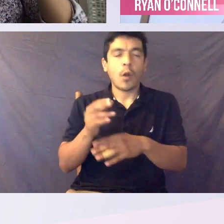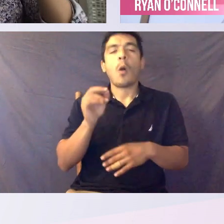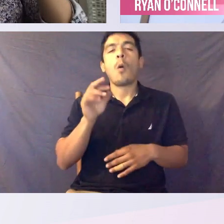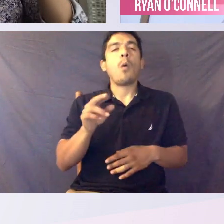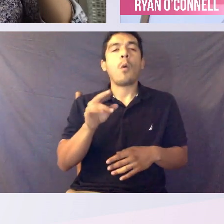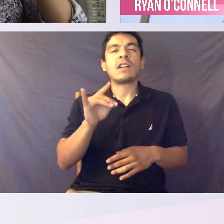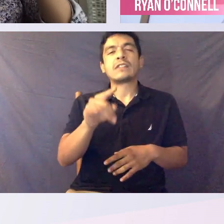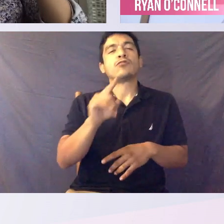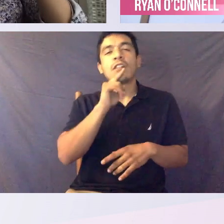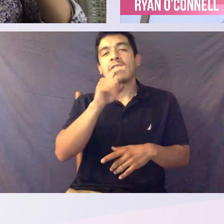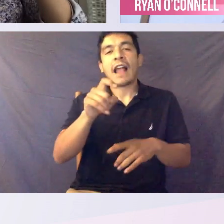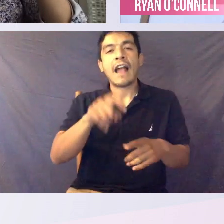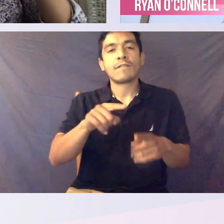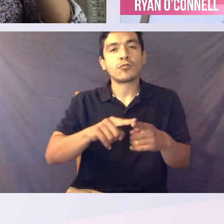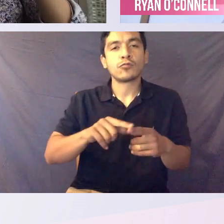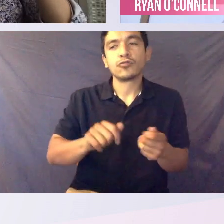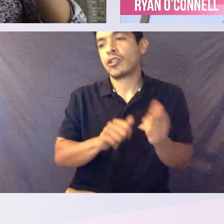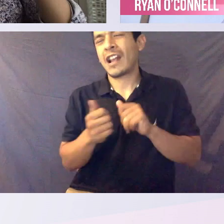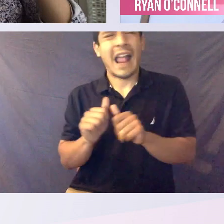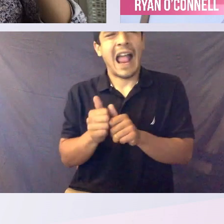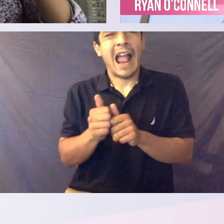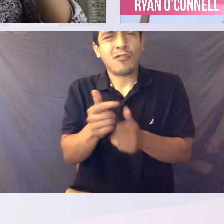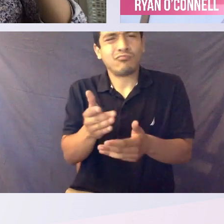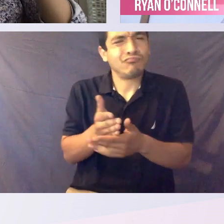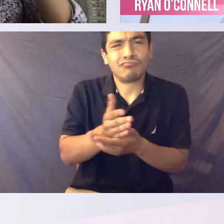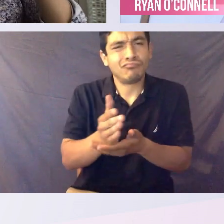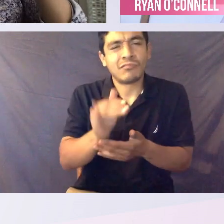to, how did you navigate that process?